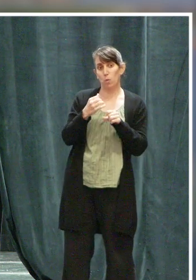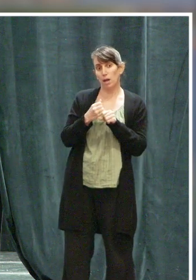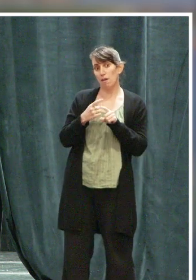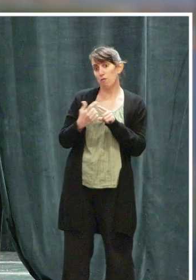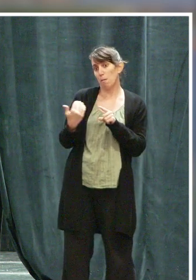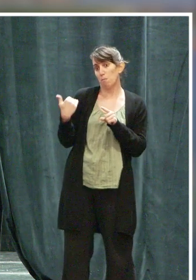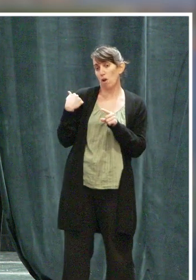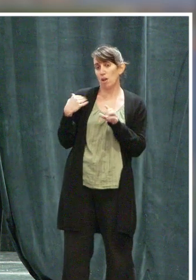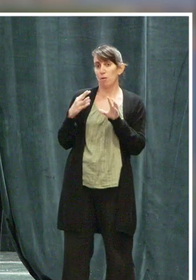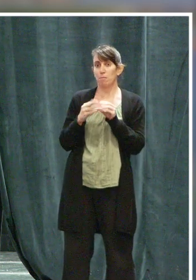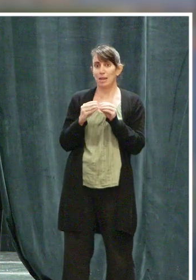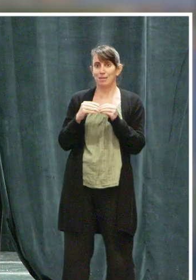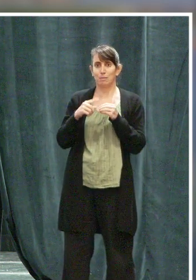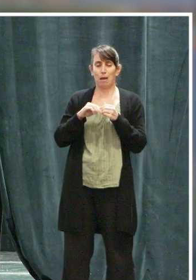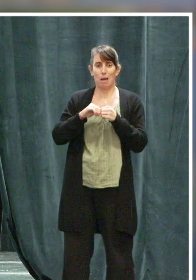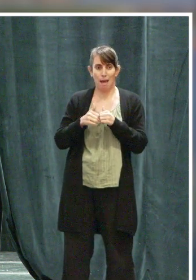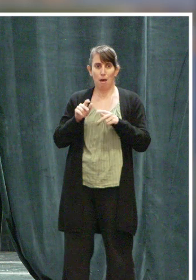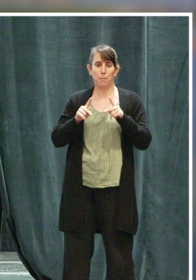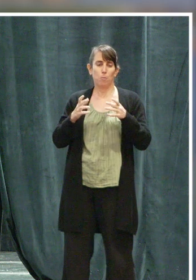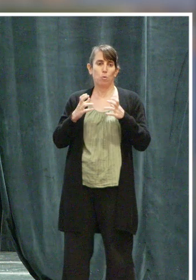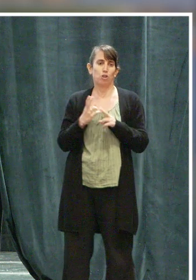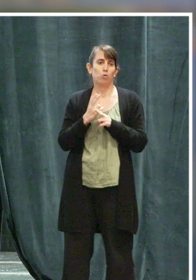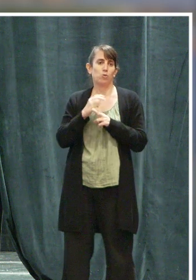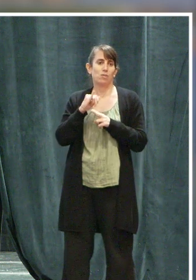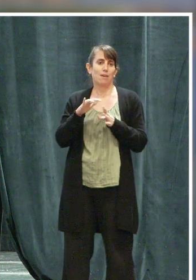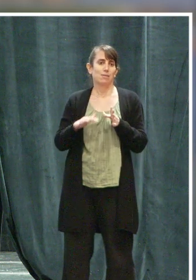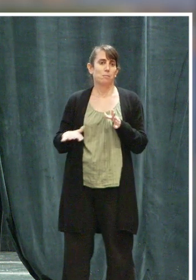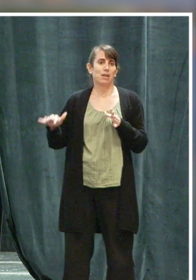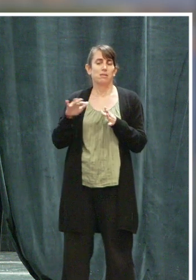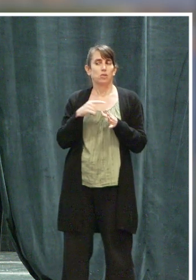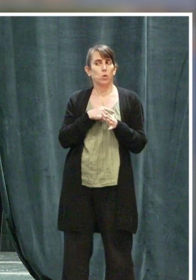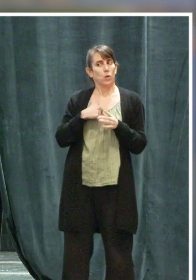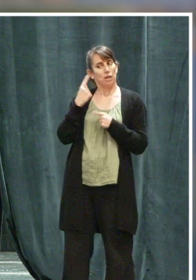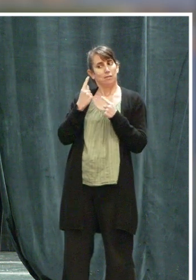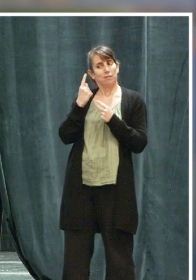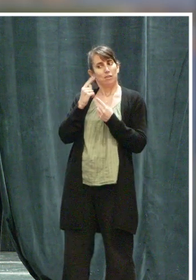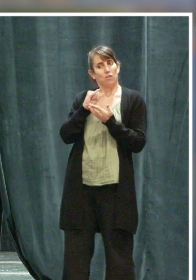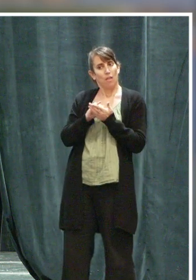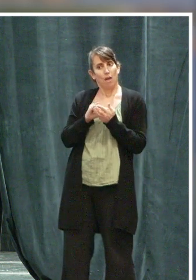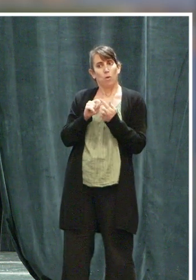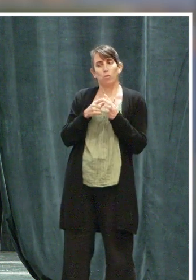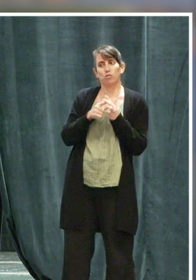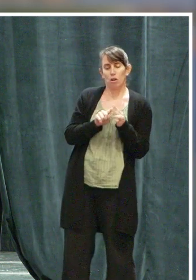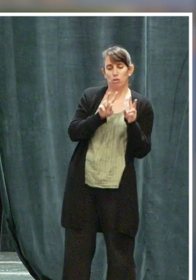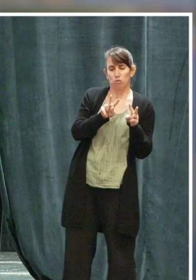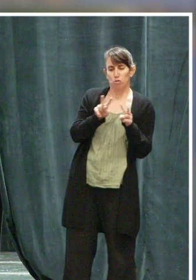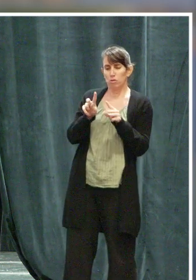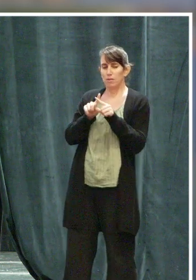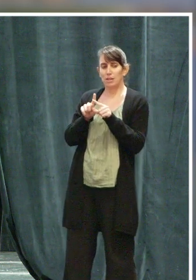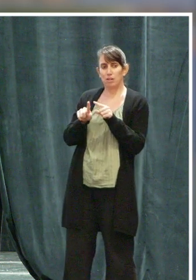like to use that space. And so that did go into our considerations when we were starting to look at these little seating area